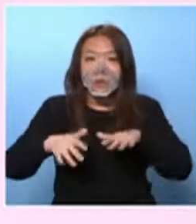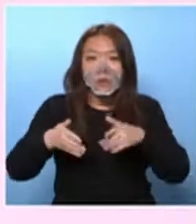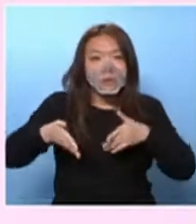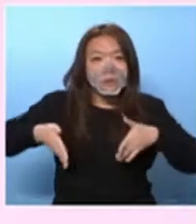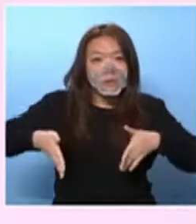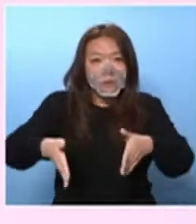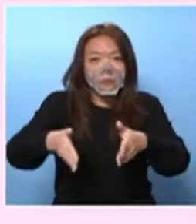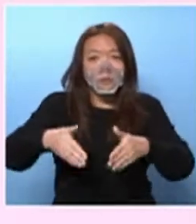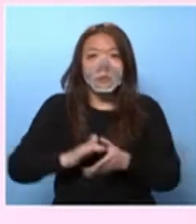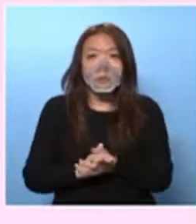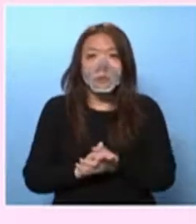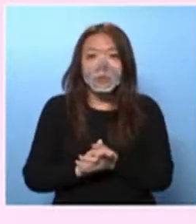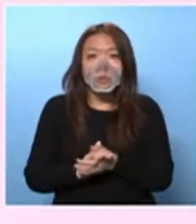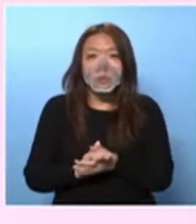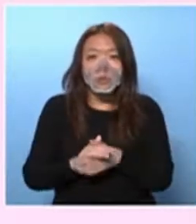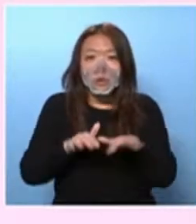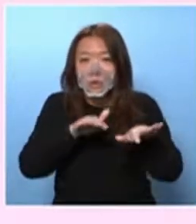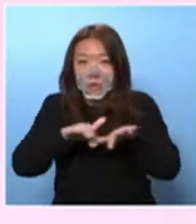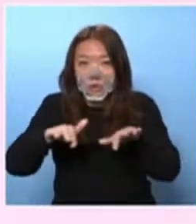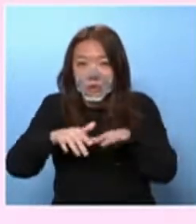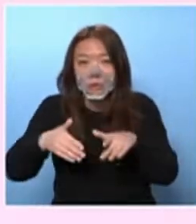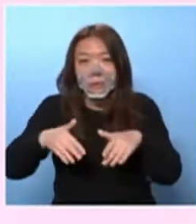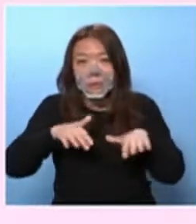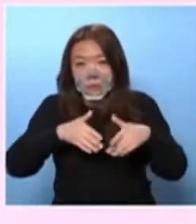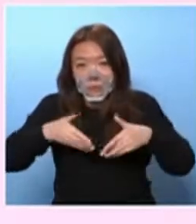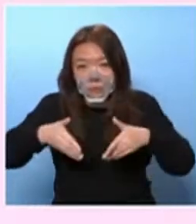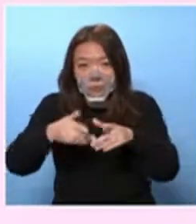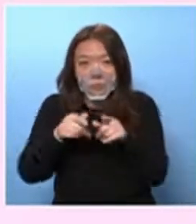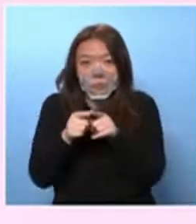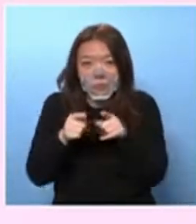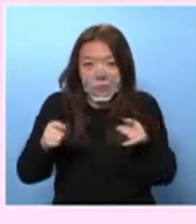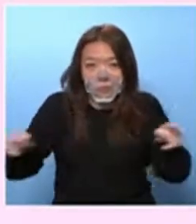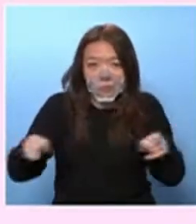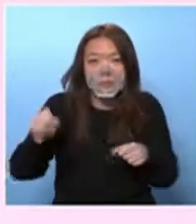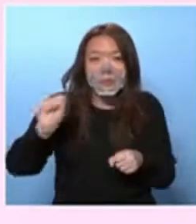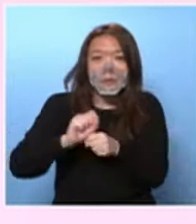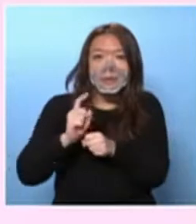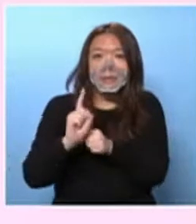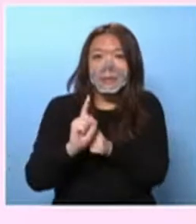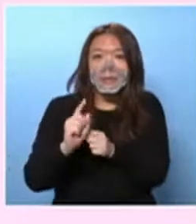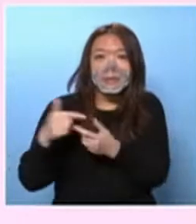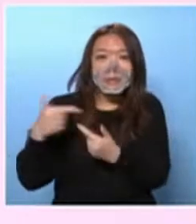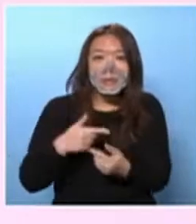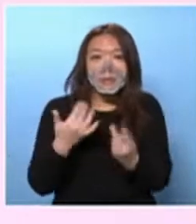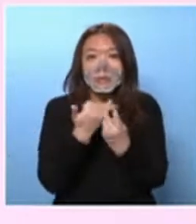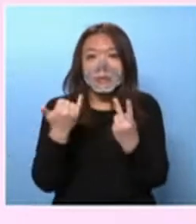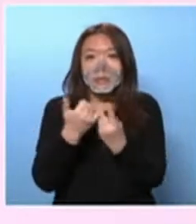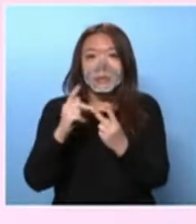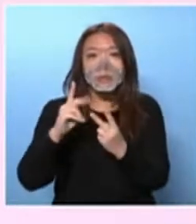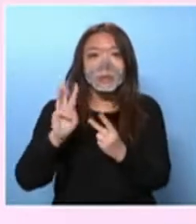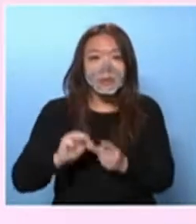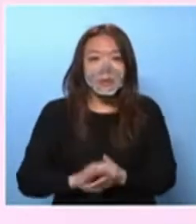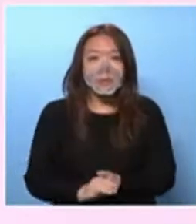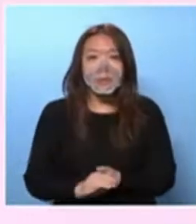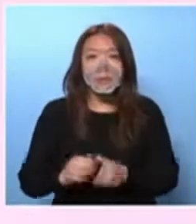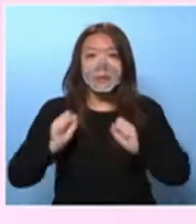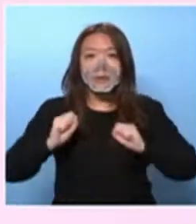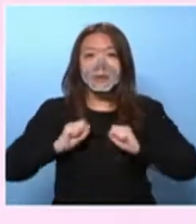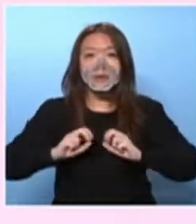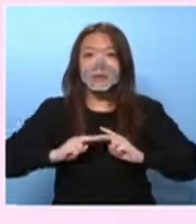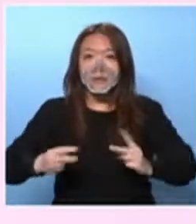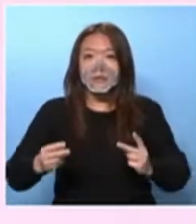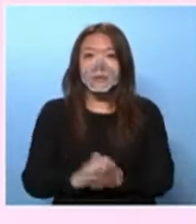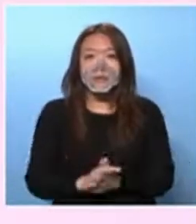in the Kaitek former runway area. This will extend the Victoria Harbour Promenade by 1 kilometre to a total length of 26